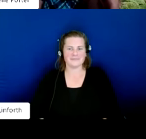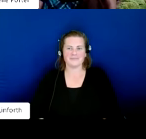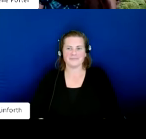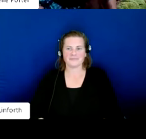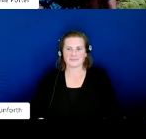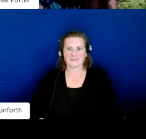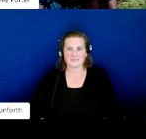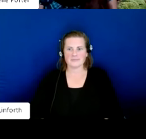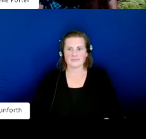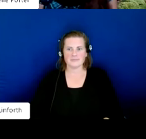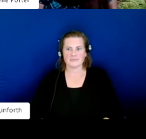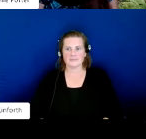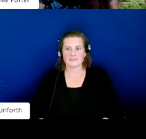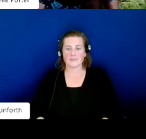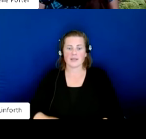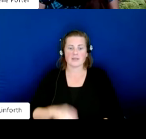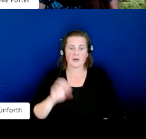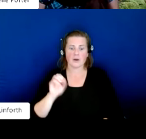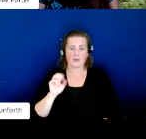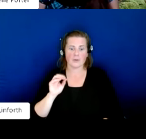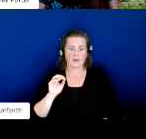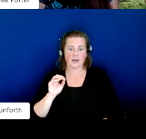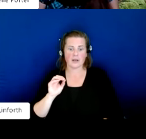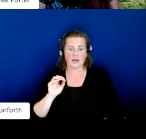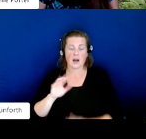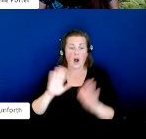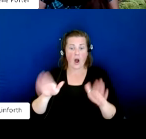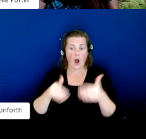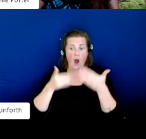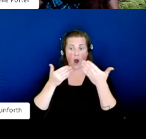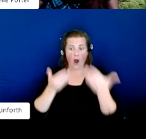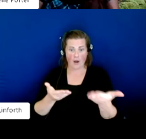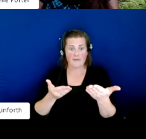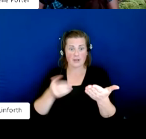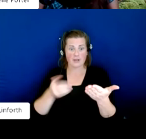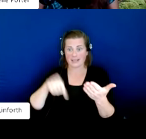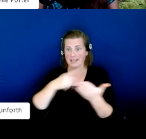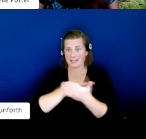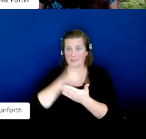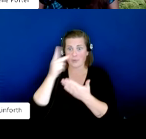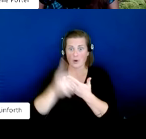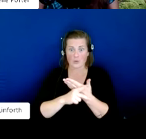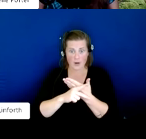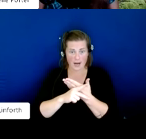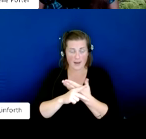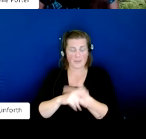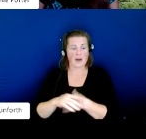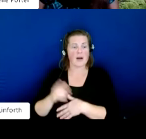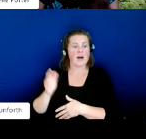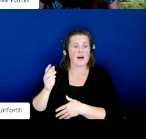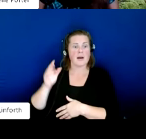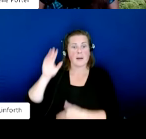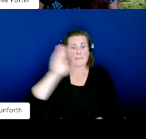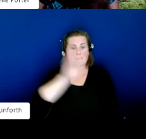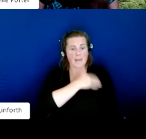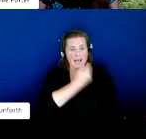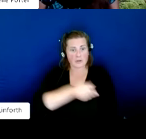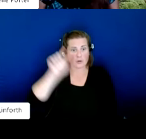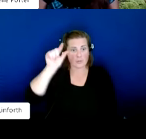Since offering that initial offering of the program, we did get funding from the Manitoba